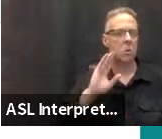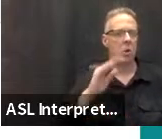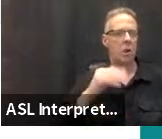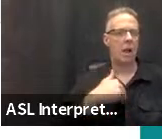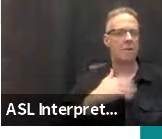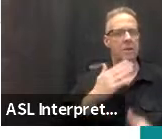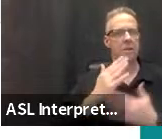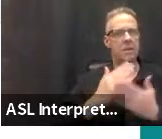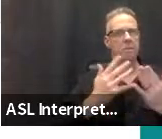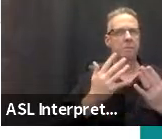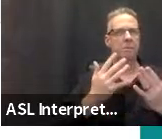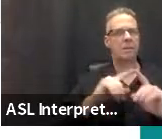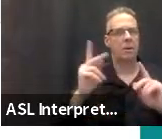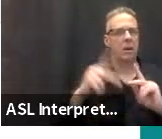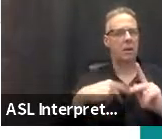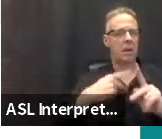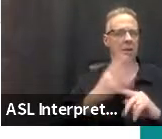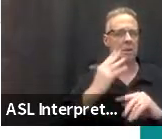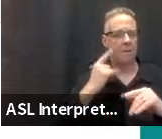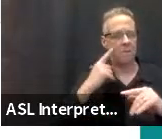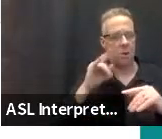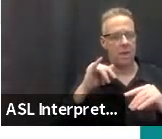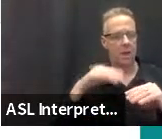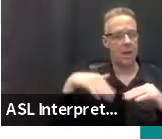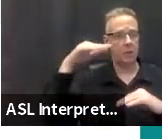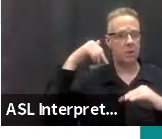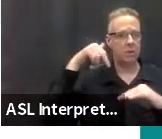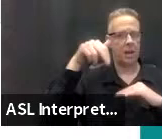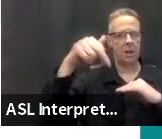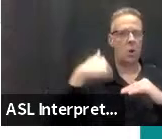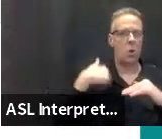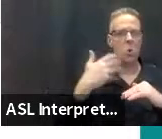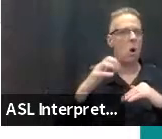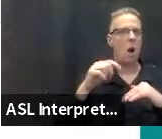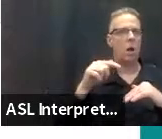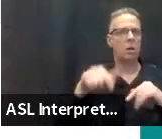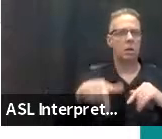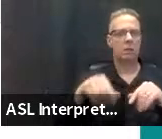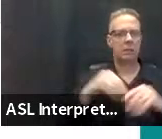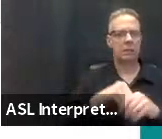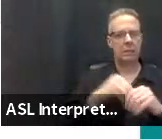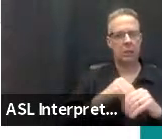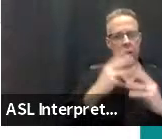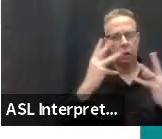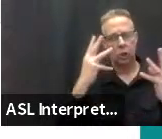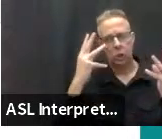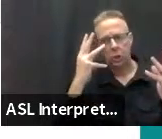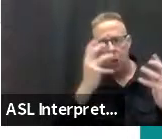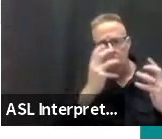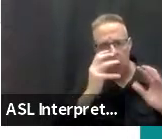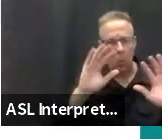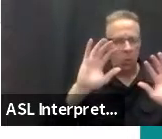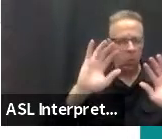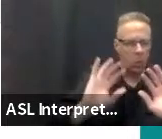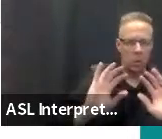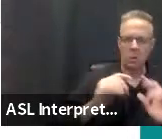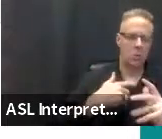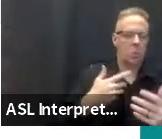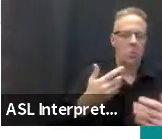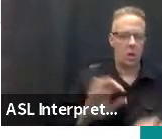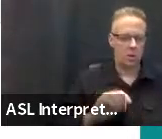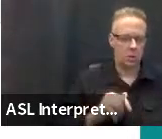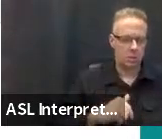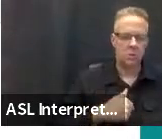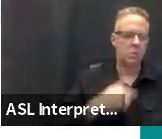under that upper deck, right? We don't want it to be dark and kind of ominous. We don't want there to